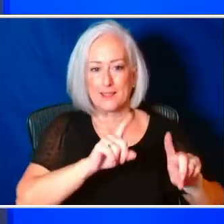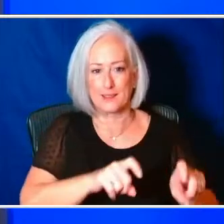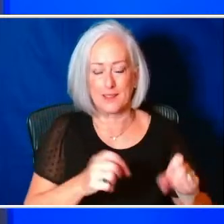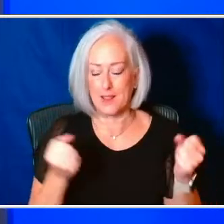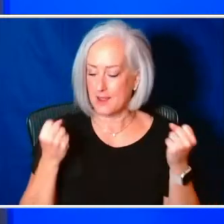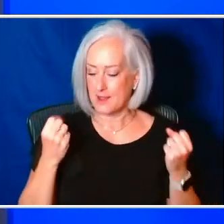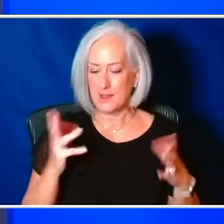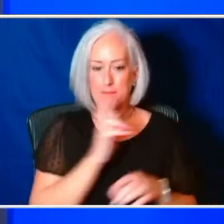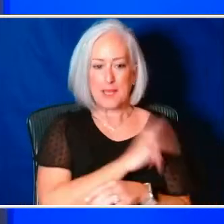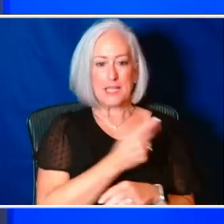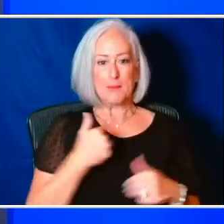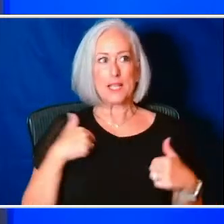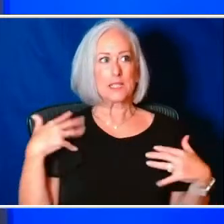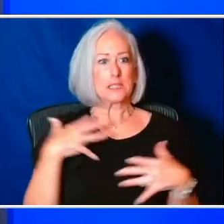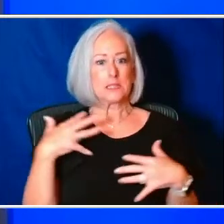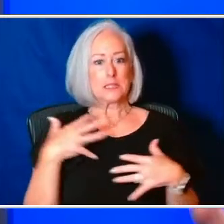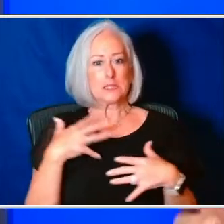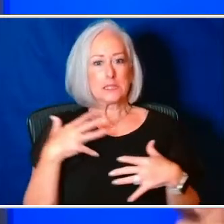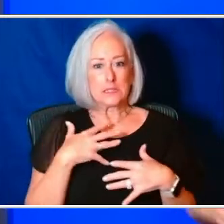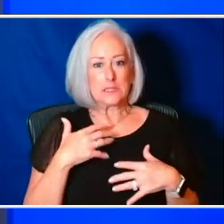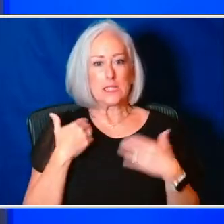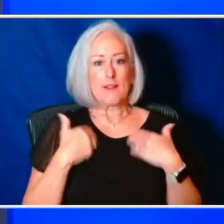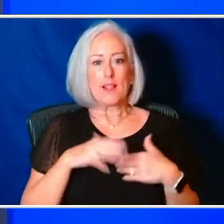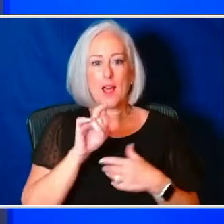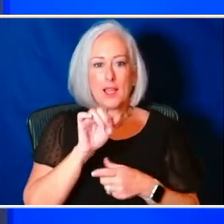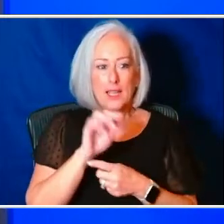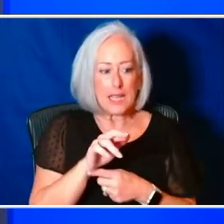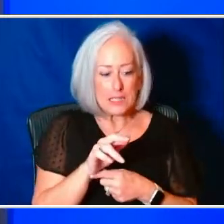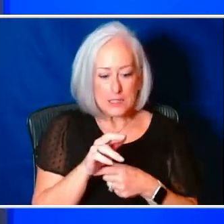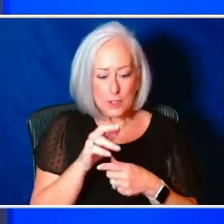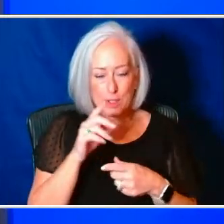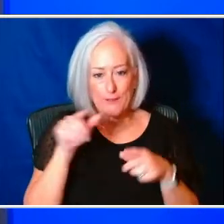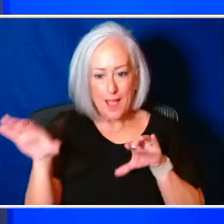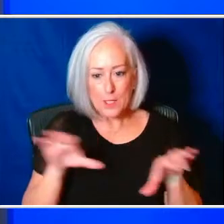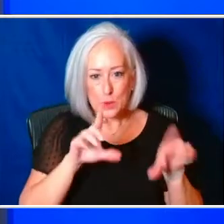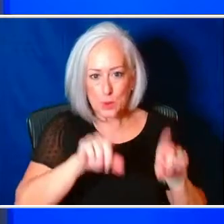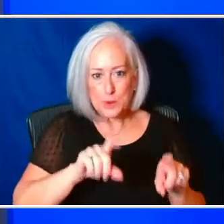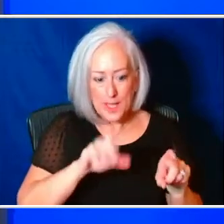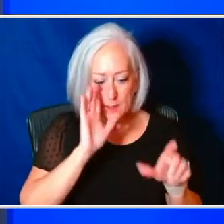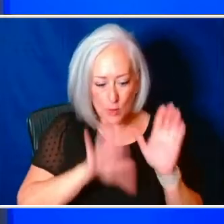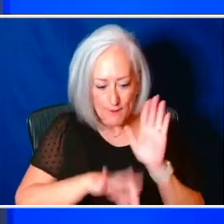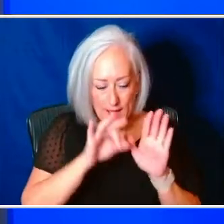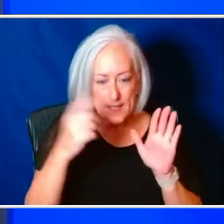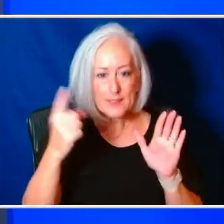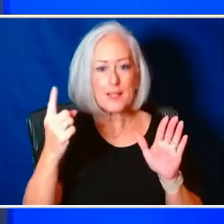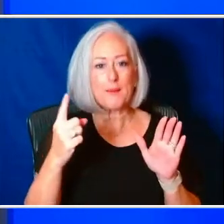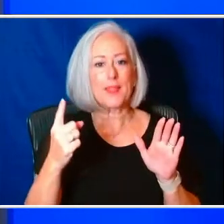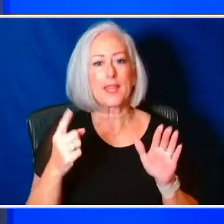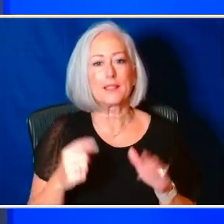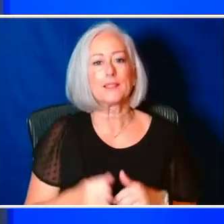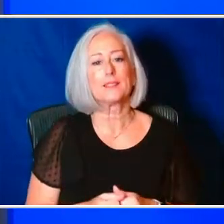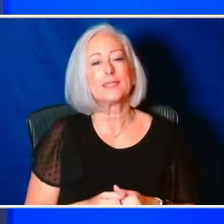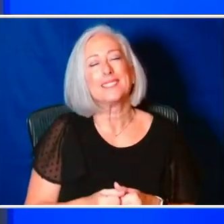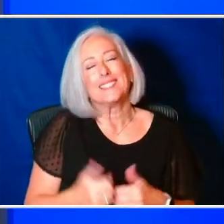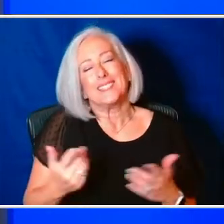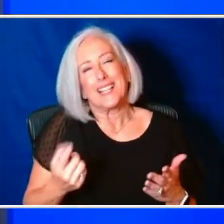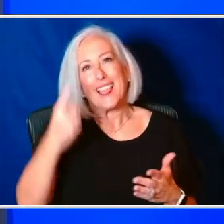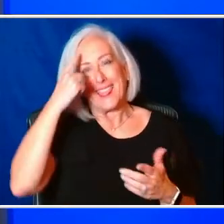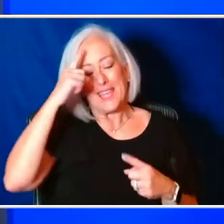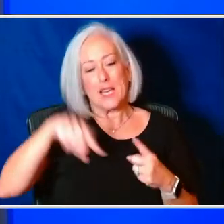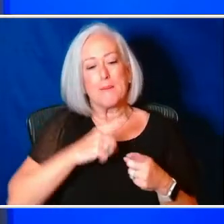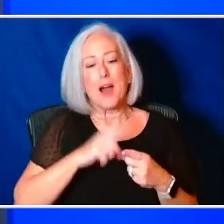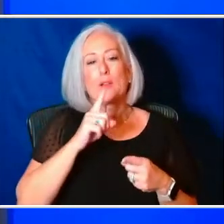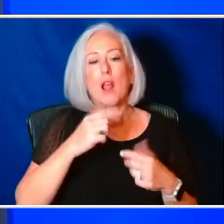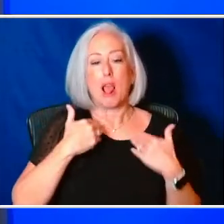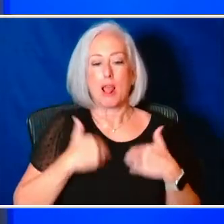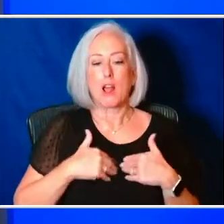lung cancer screening and they're going to find lung cancer. And I think view that as a lung checkup, because you're not just checking for